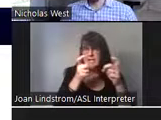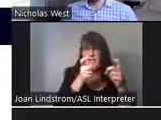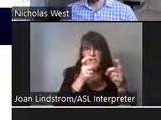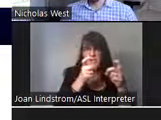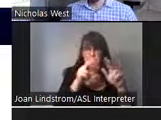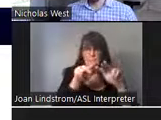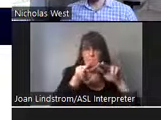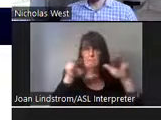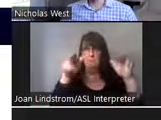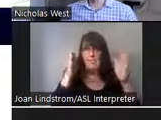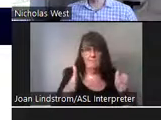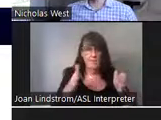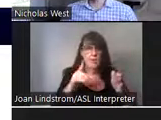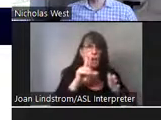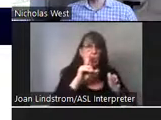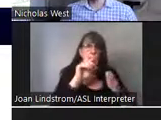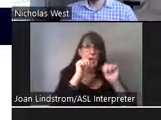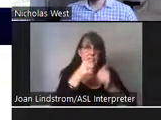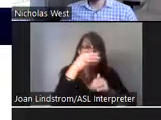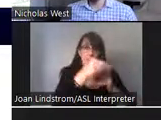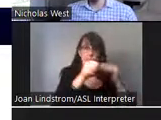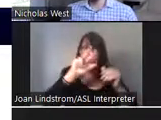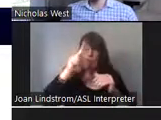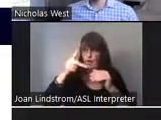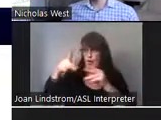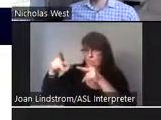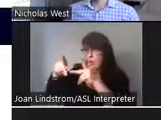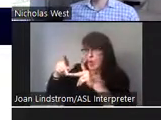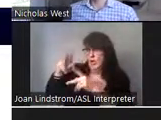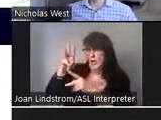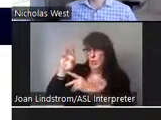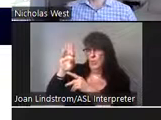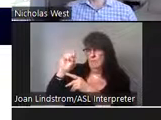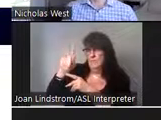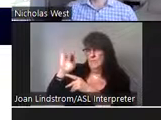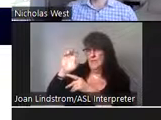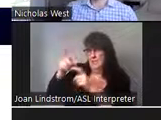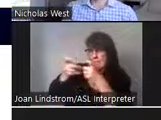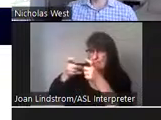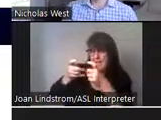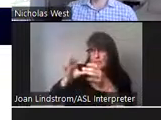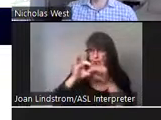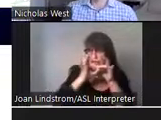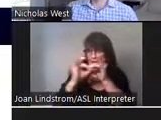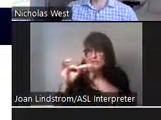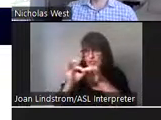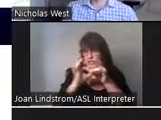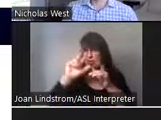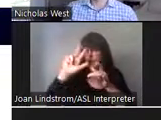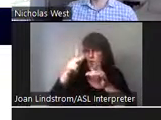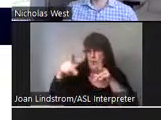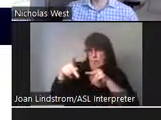platform where agencies can purchase off third-party websites, and GSA manages the relationship with that 30-party